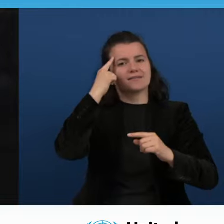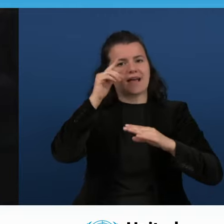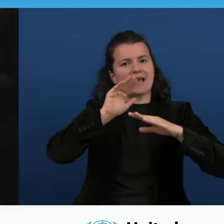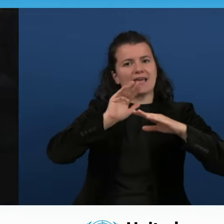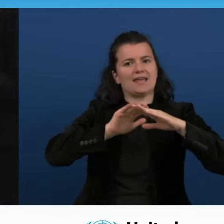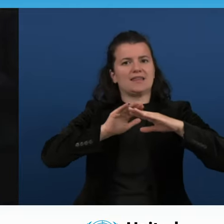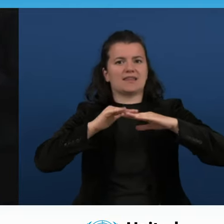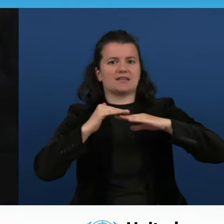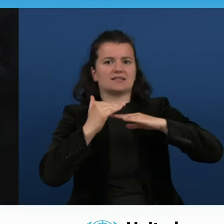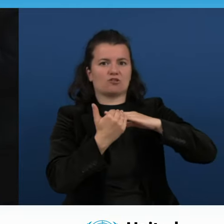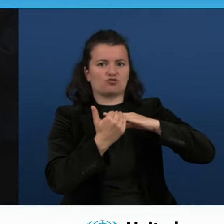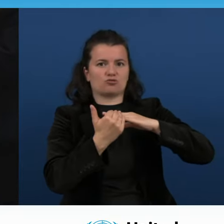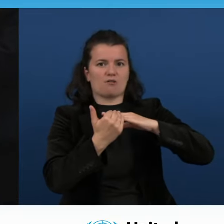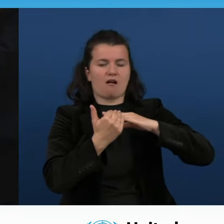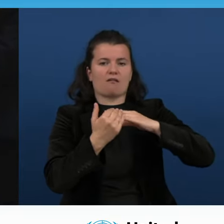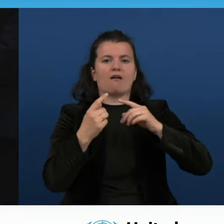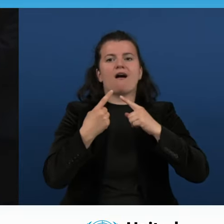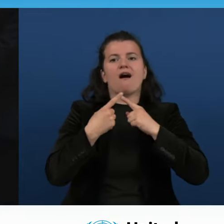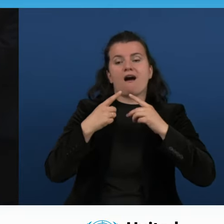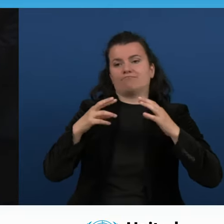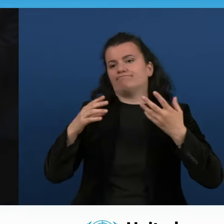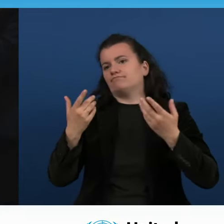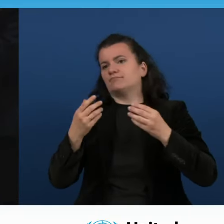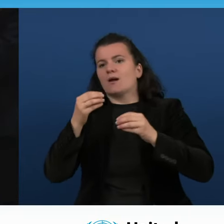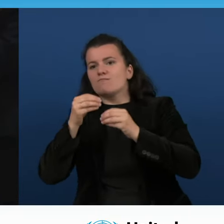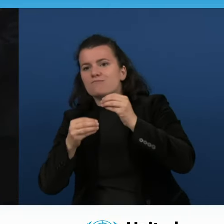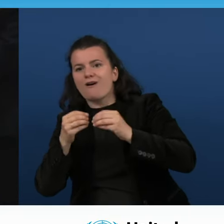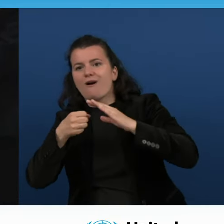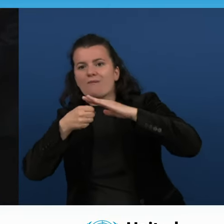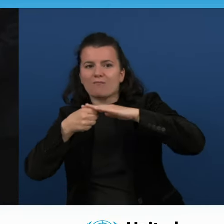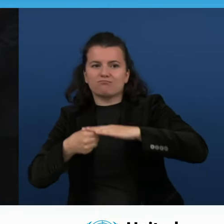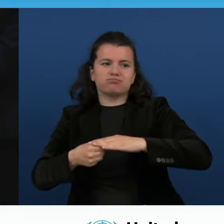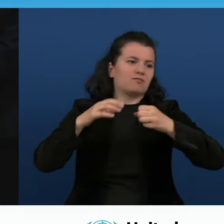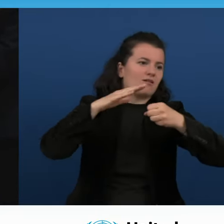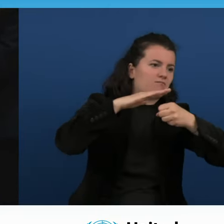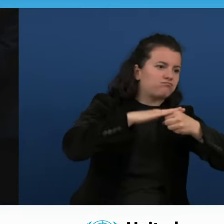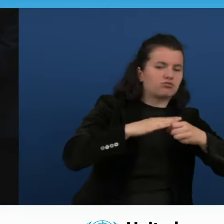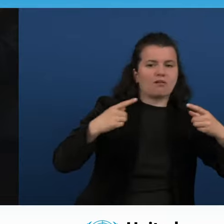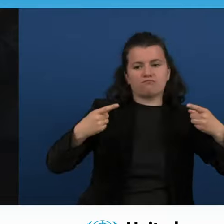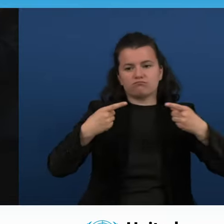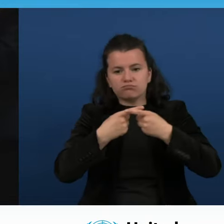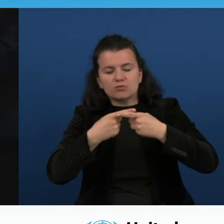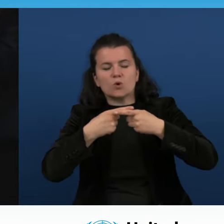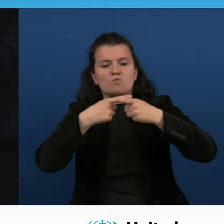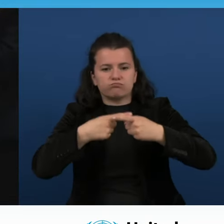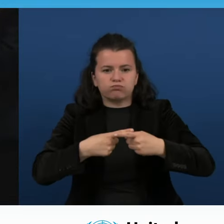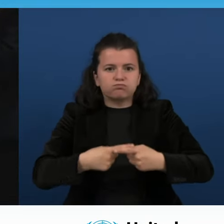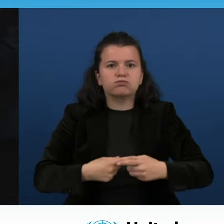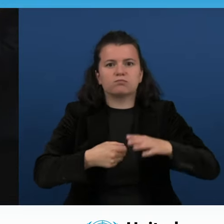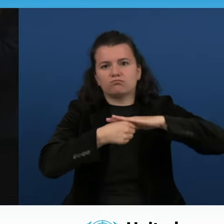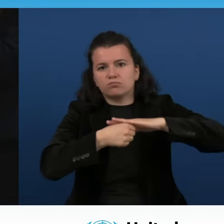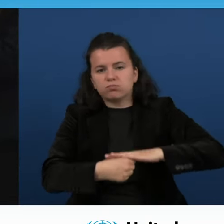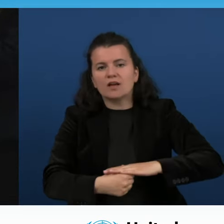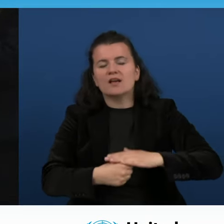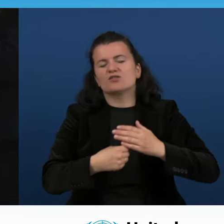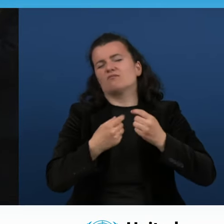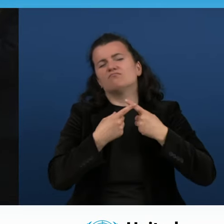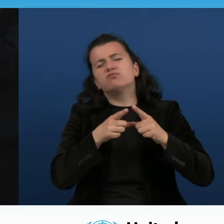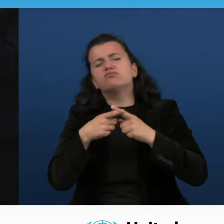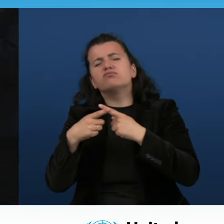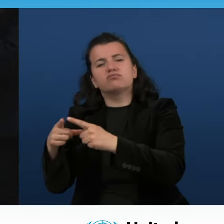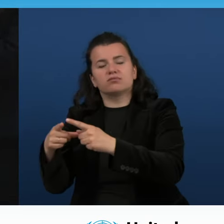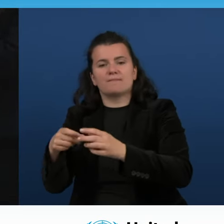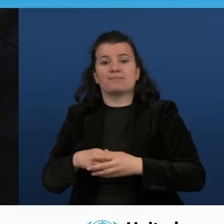panel about the importance of centering indigenous youth voices and indigenous knowledge. We